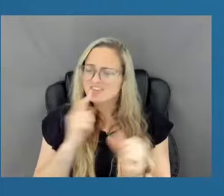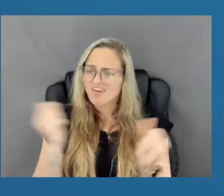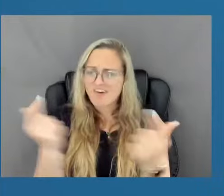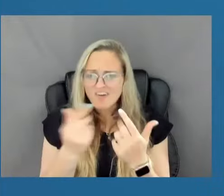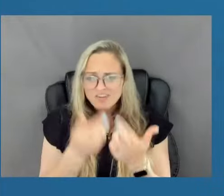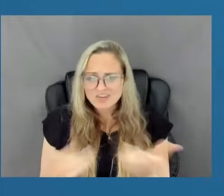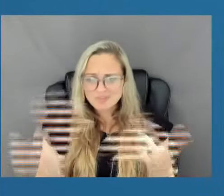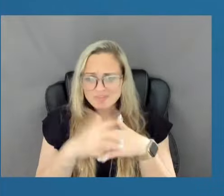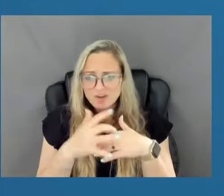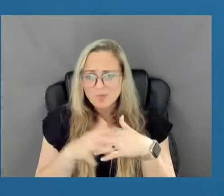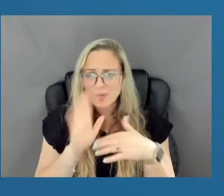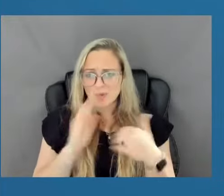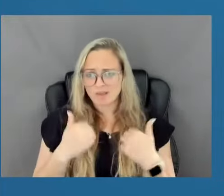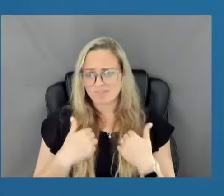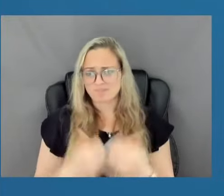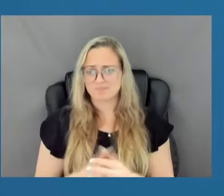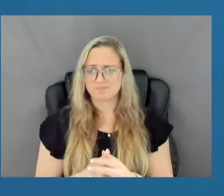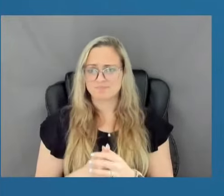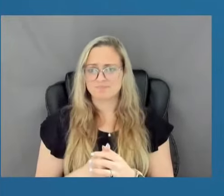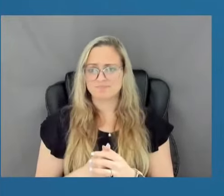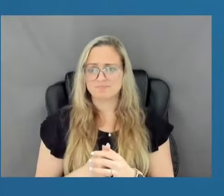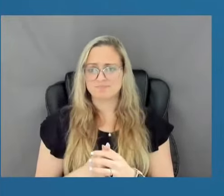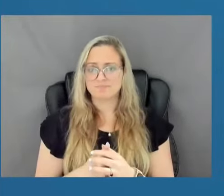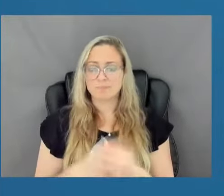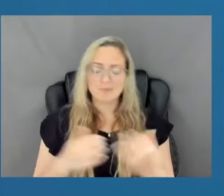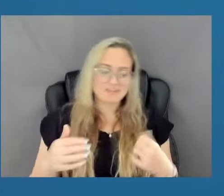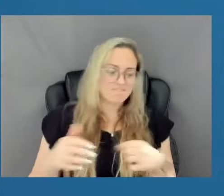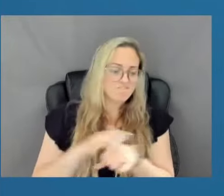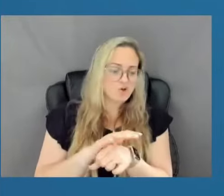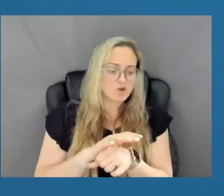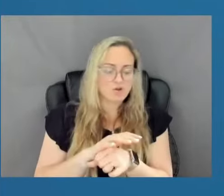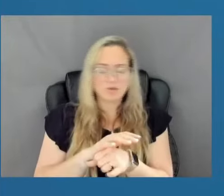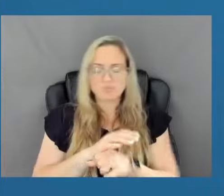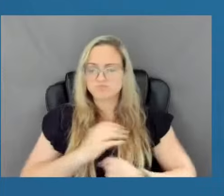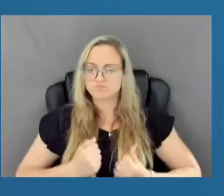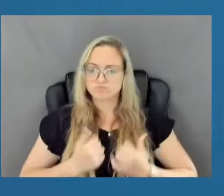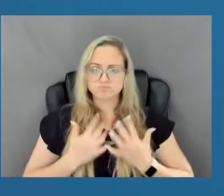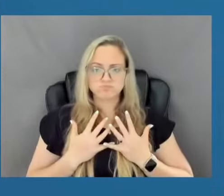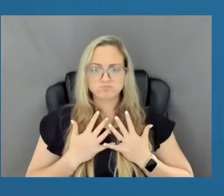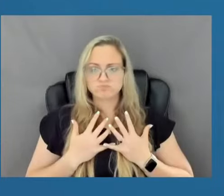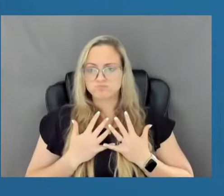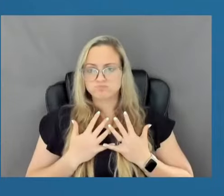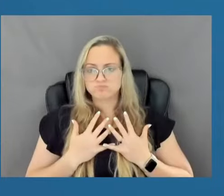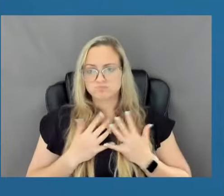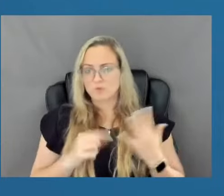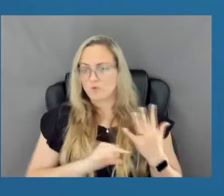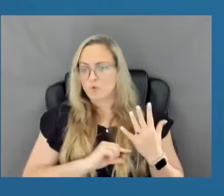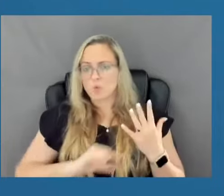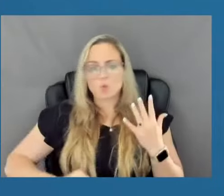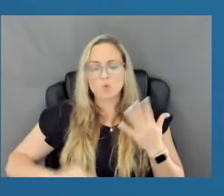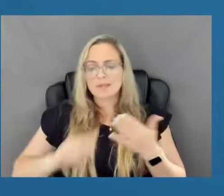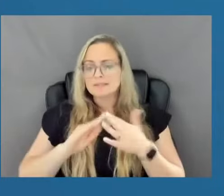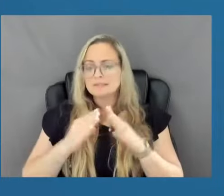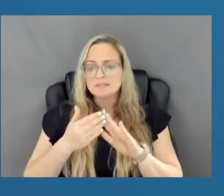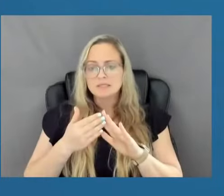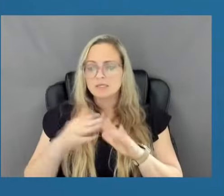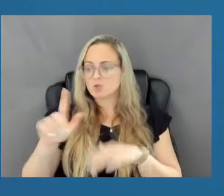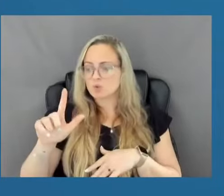need to be the full enrichment of a truly queen city well into the 21st